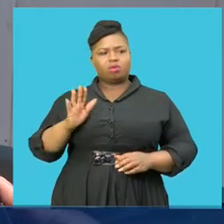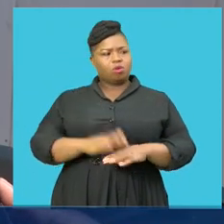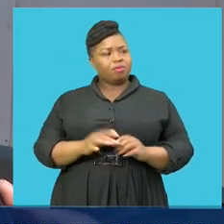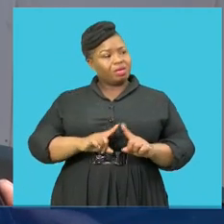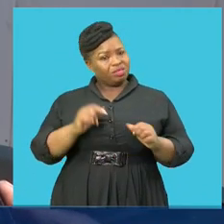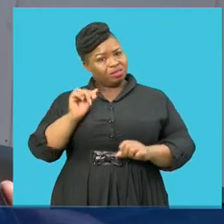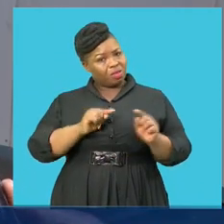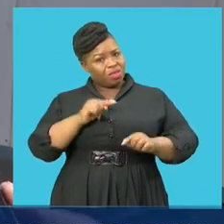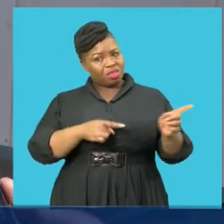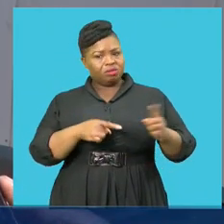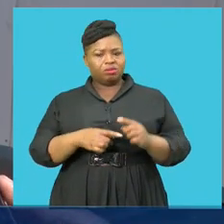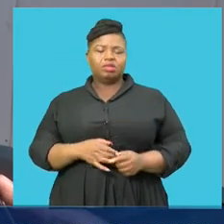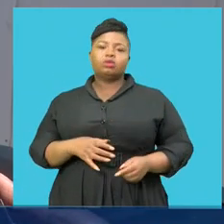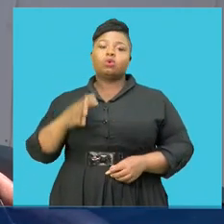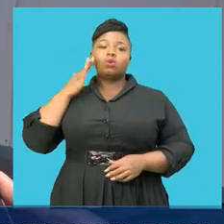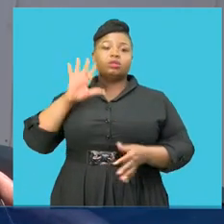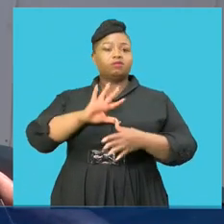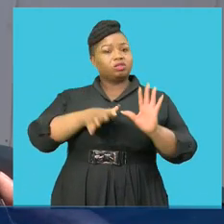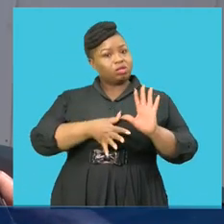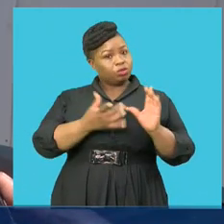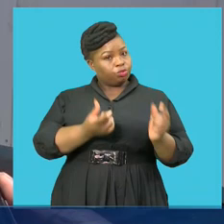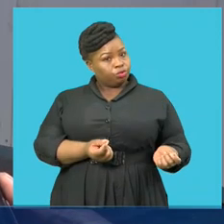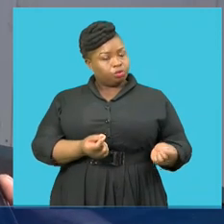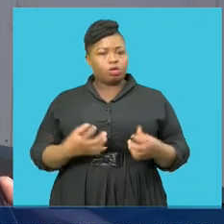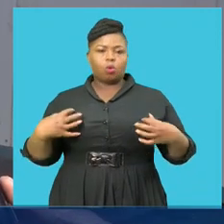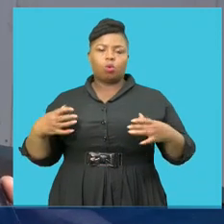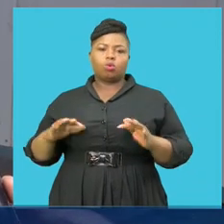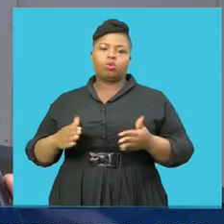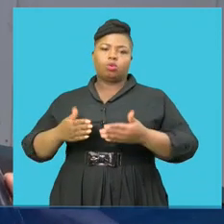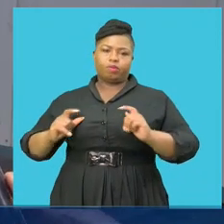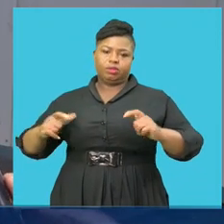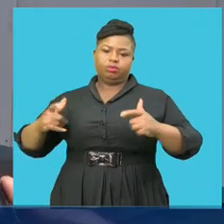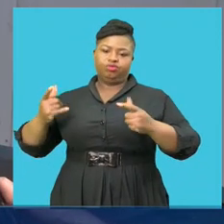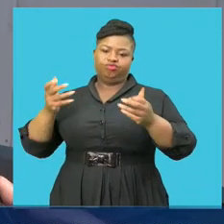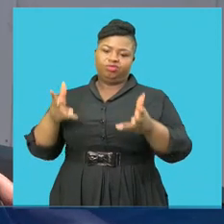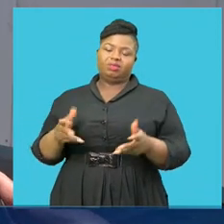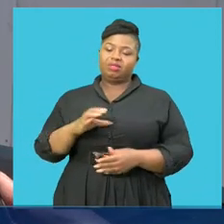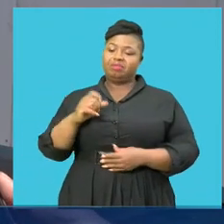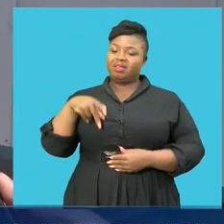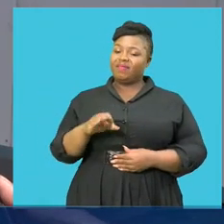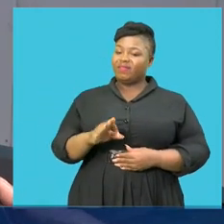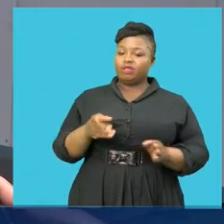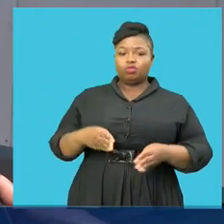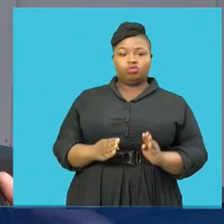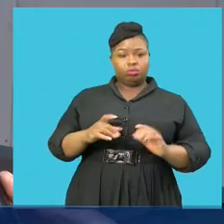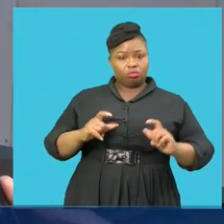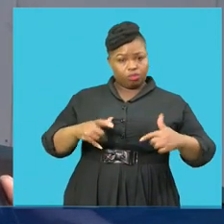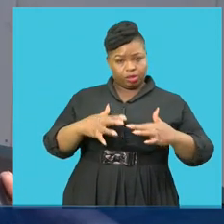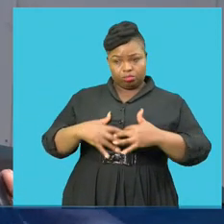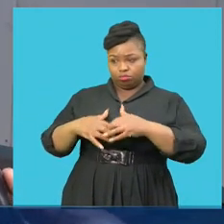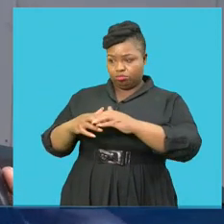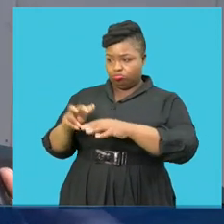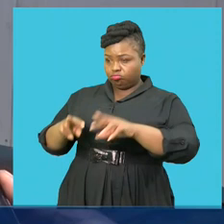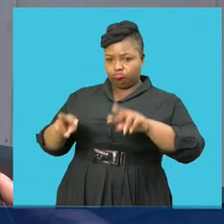kwenibona. So what must for infrastructure, they must establish their own committees la, whether CPFs or street committees that are going to